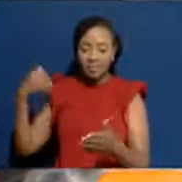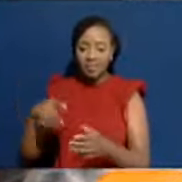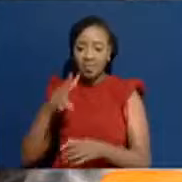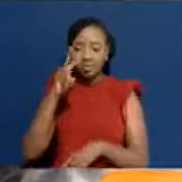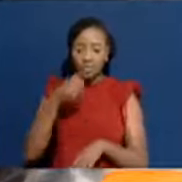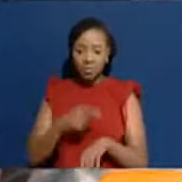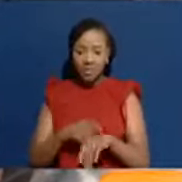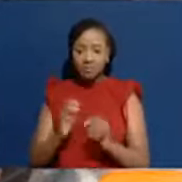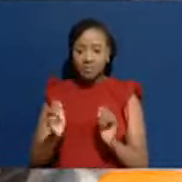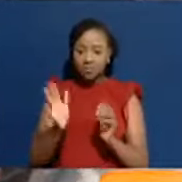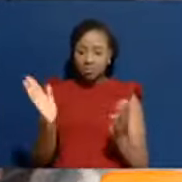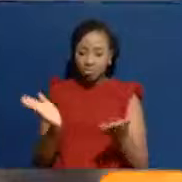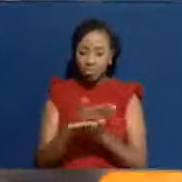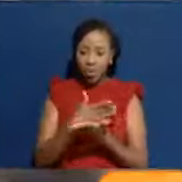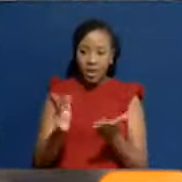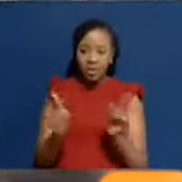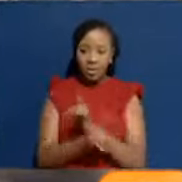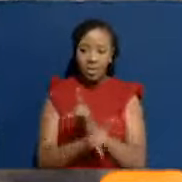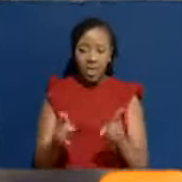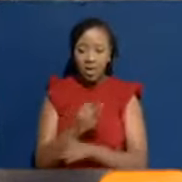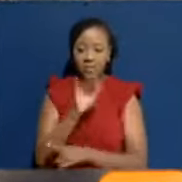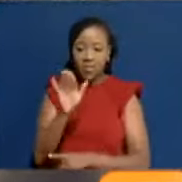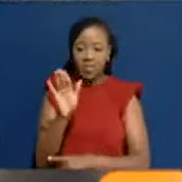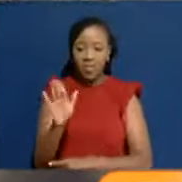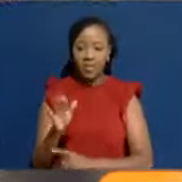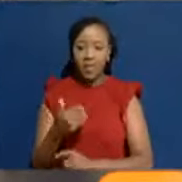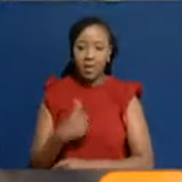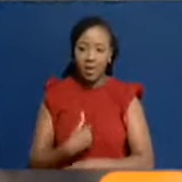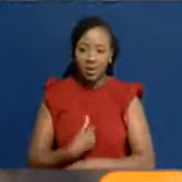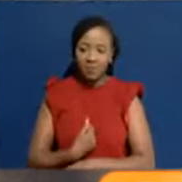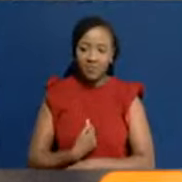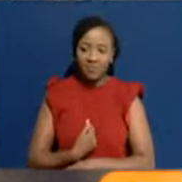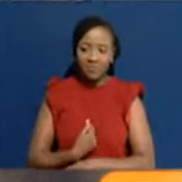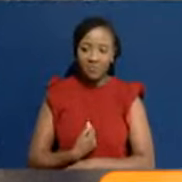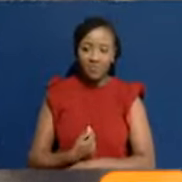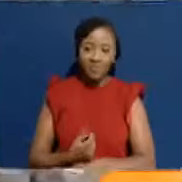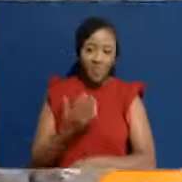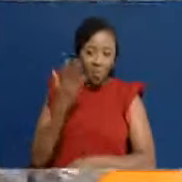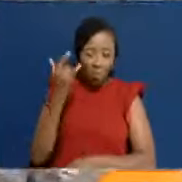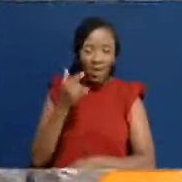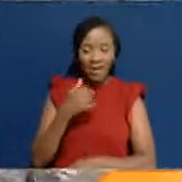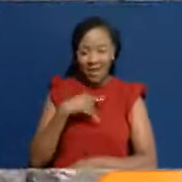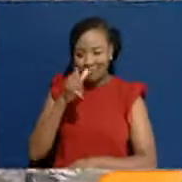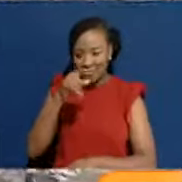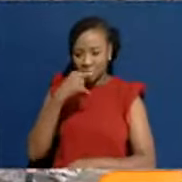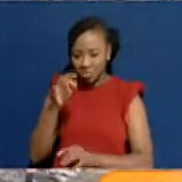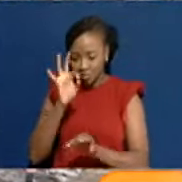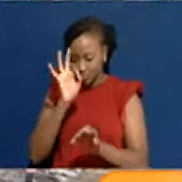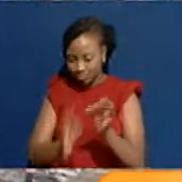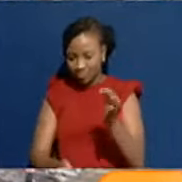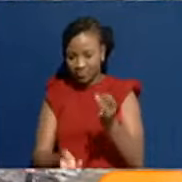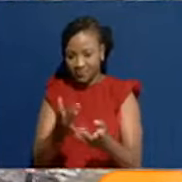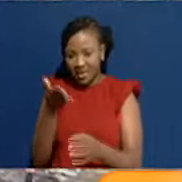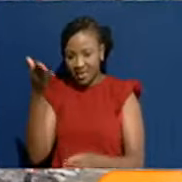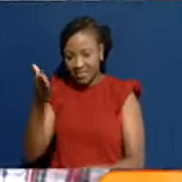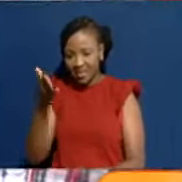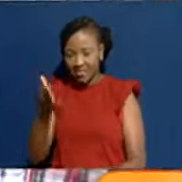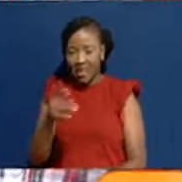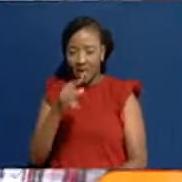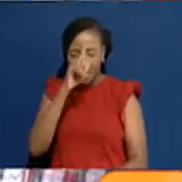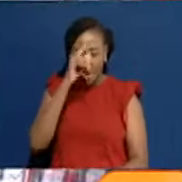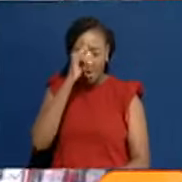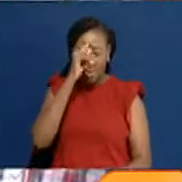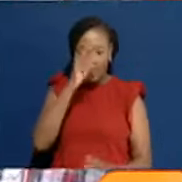incidences consumed her stock in what she believes is a case of arson, which the government has failed to deal with.